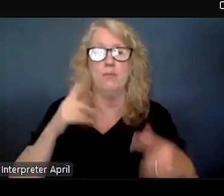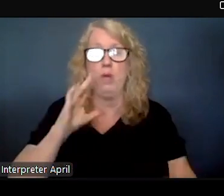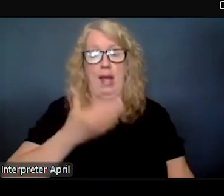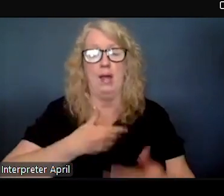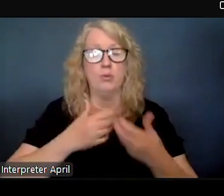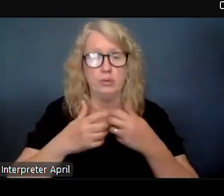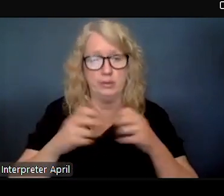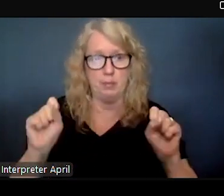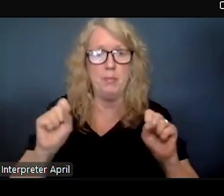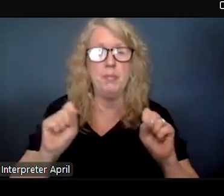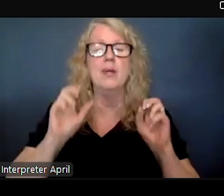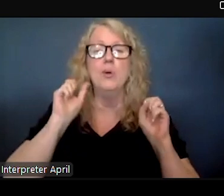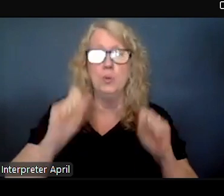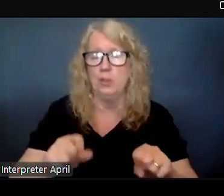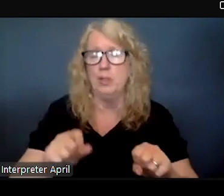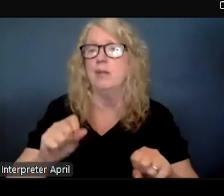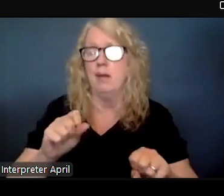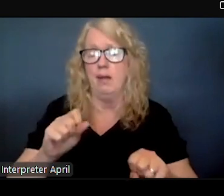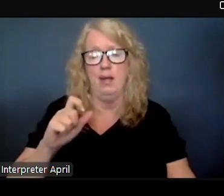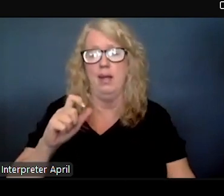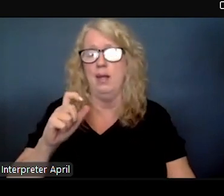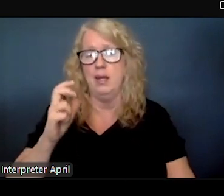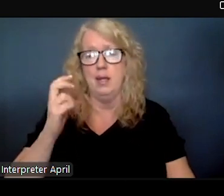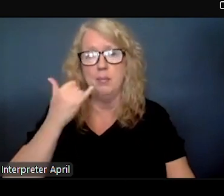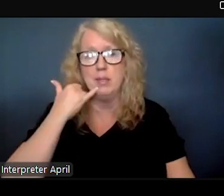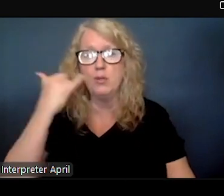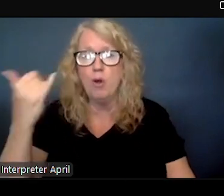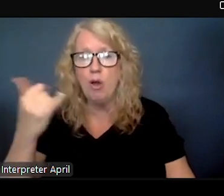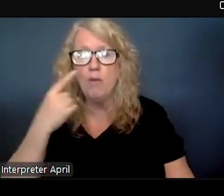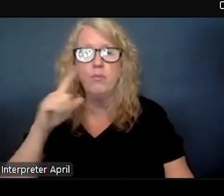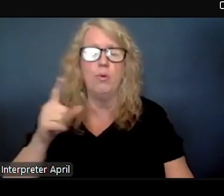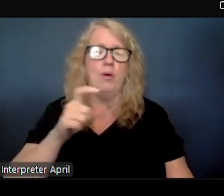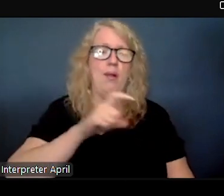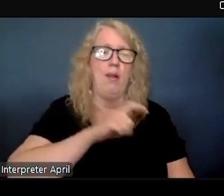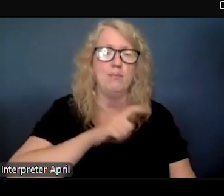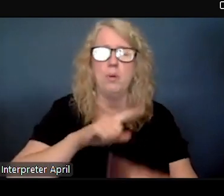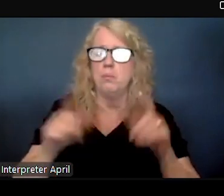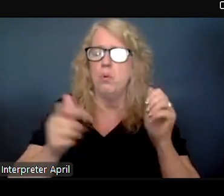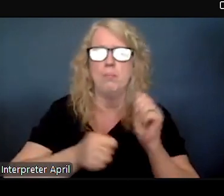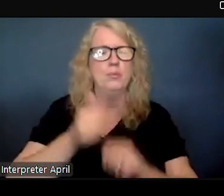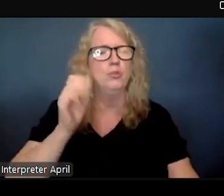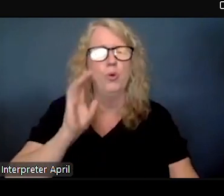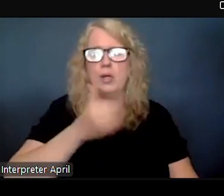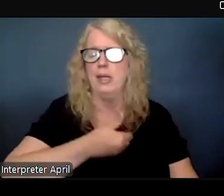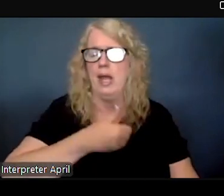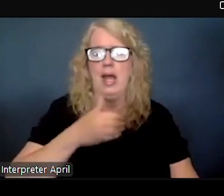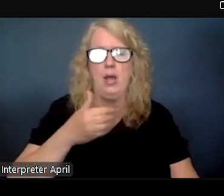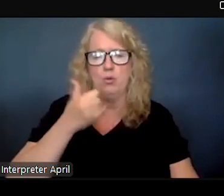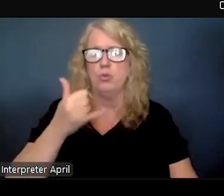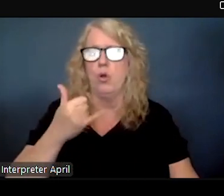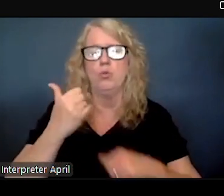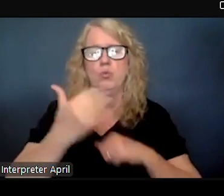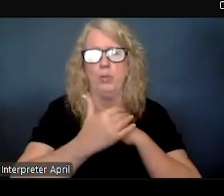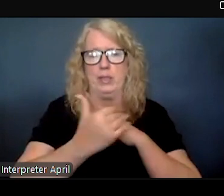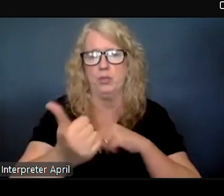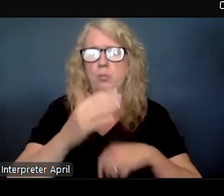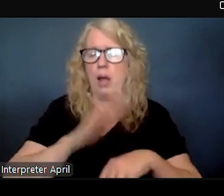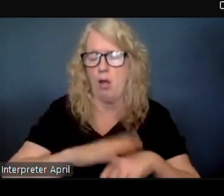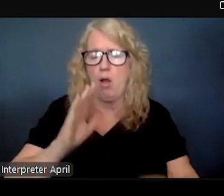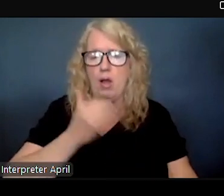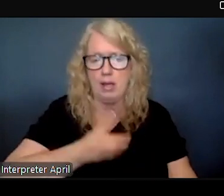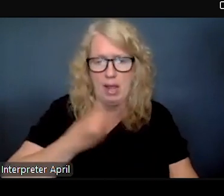we can always call for law enforcement. But the majority of our calls, we get dispatched on our